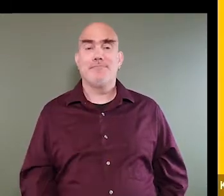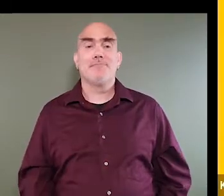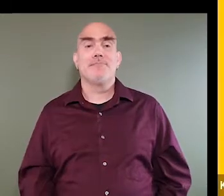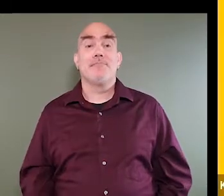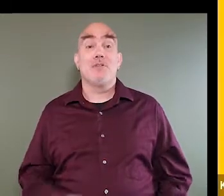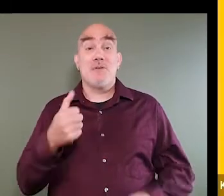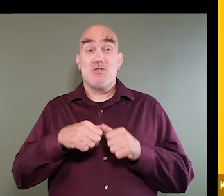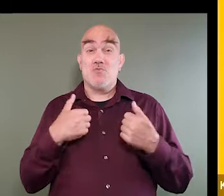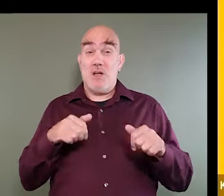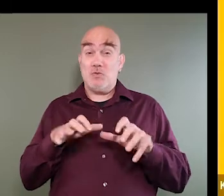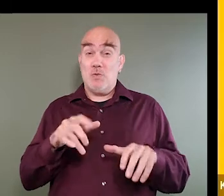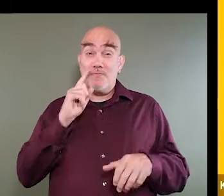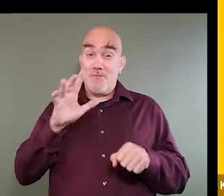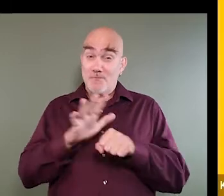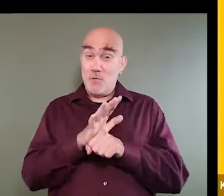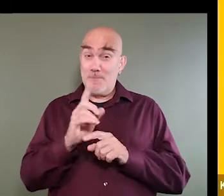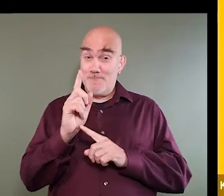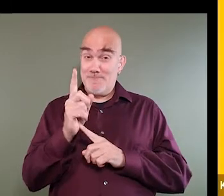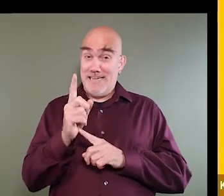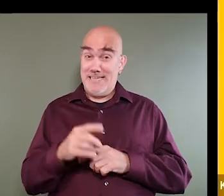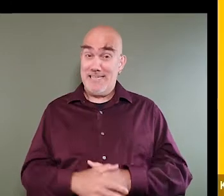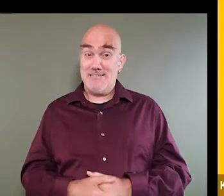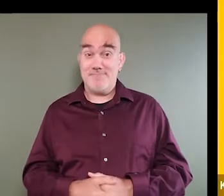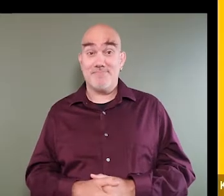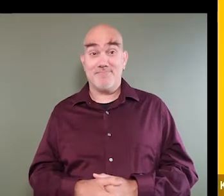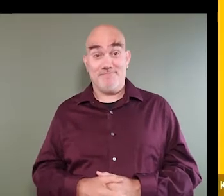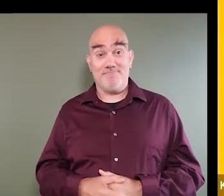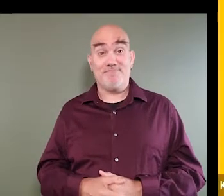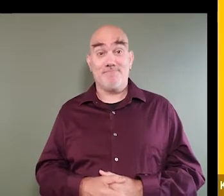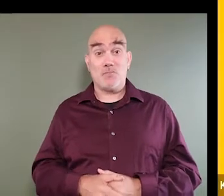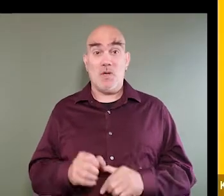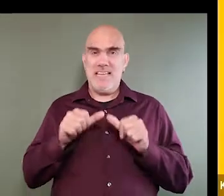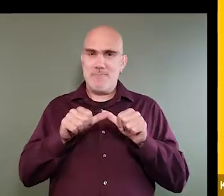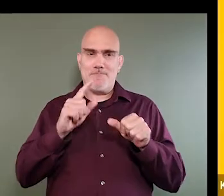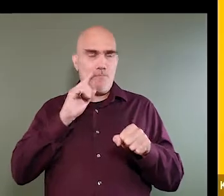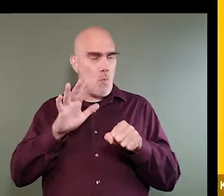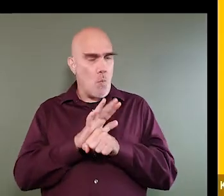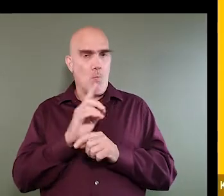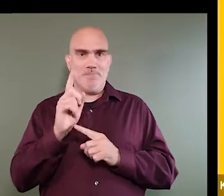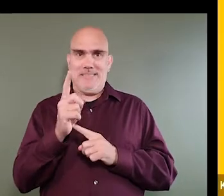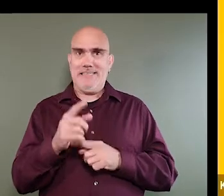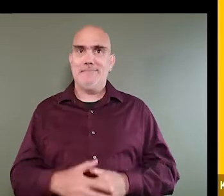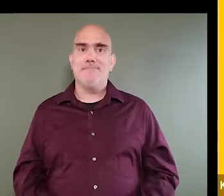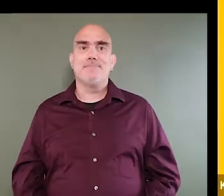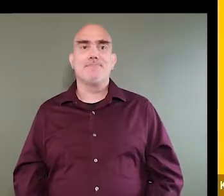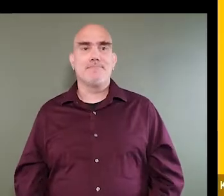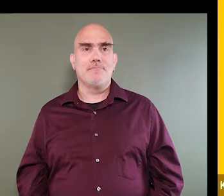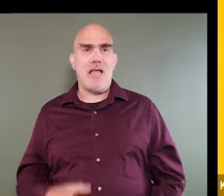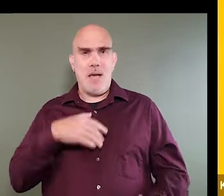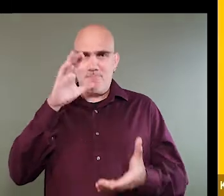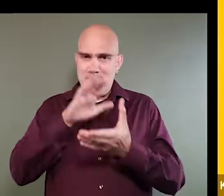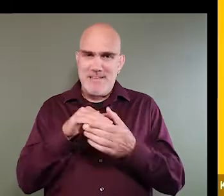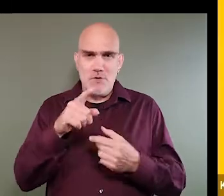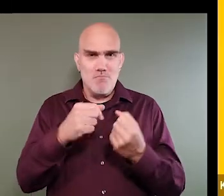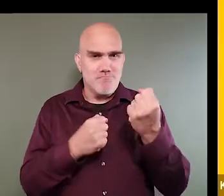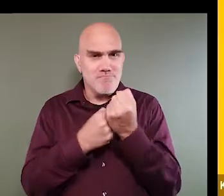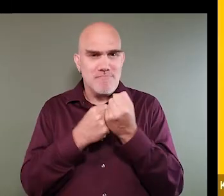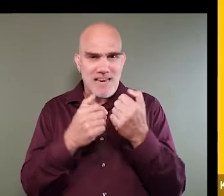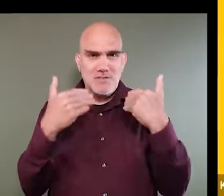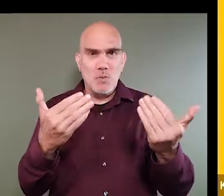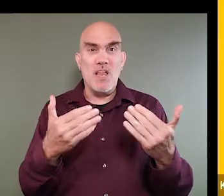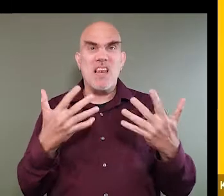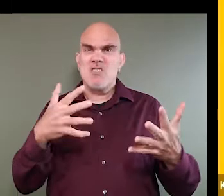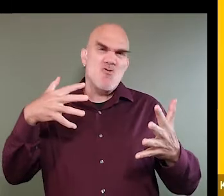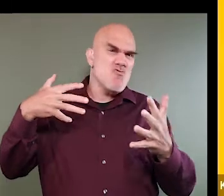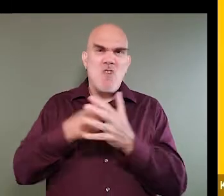And remember, we're trying to do this for this full minute. So keep it up for the entire minute. I believe in you. Let's do it. Let's crush